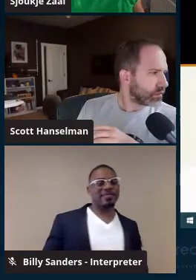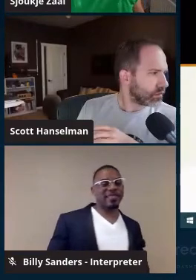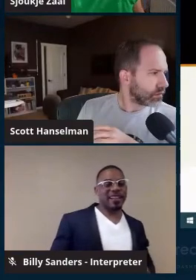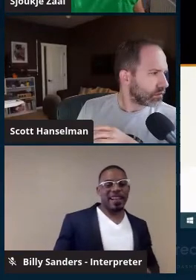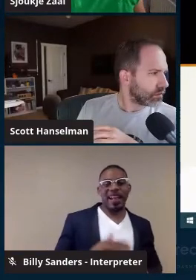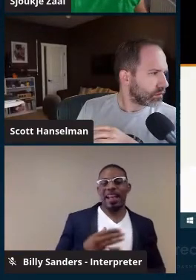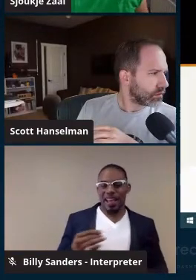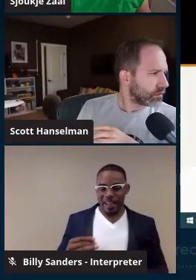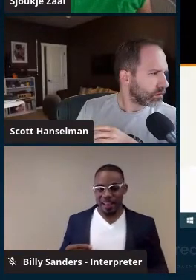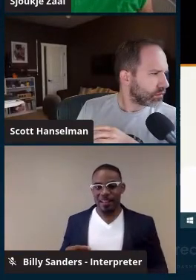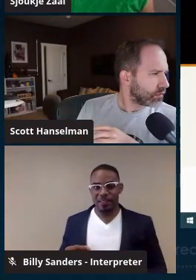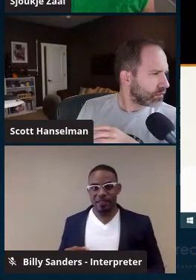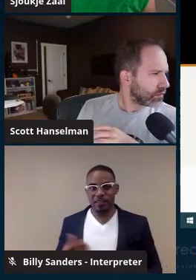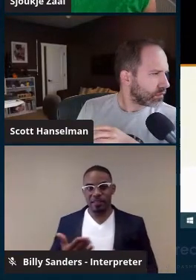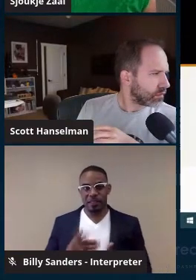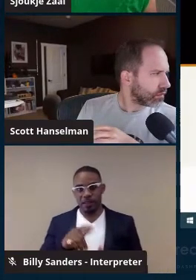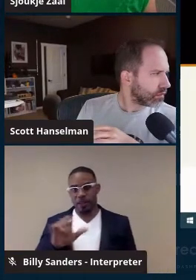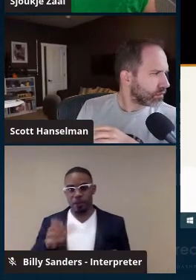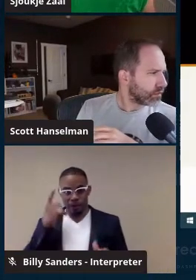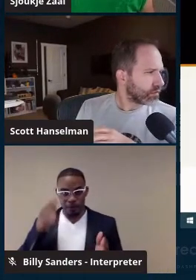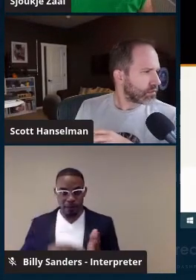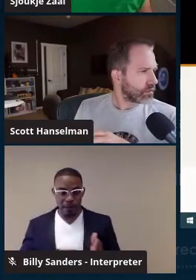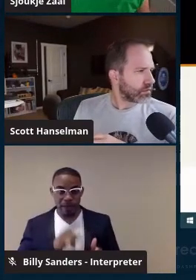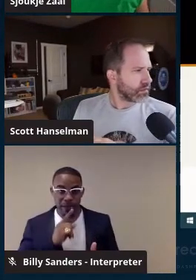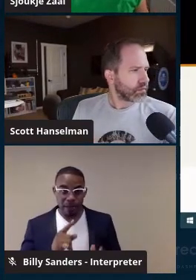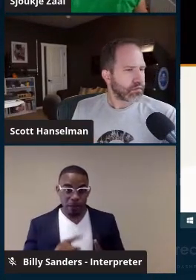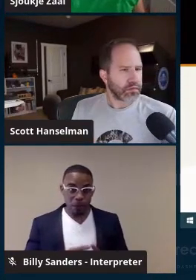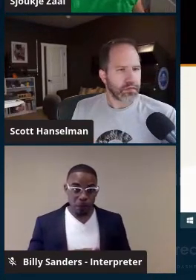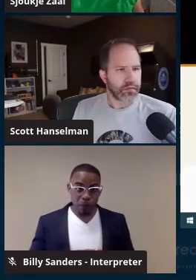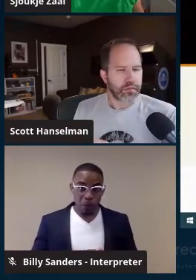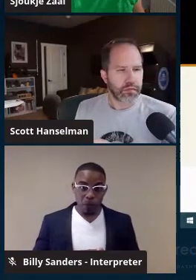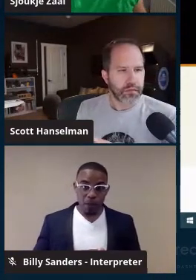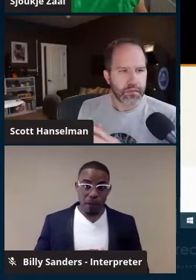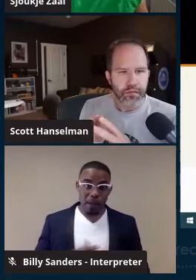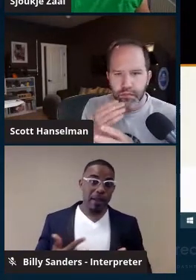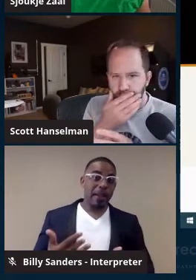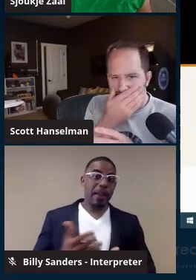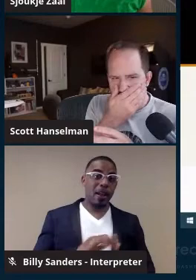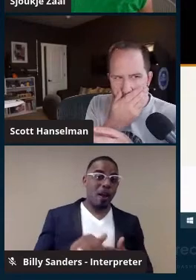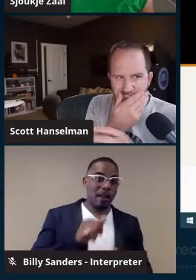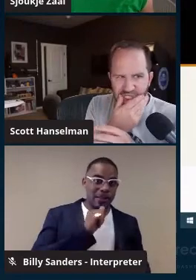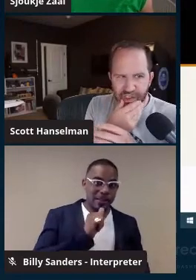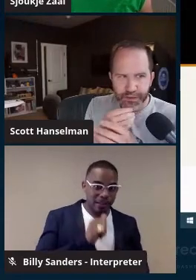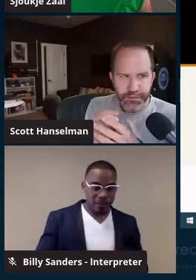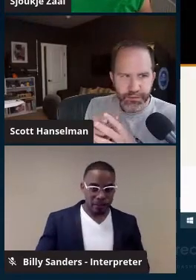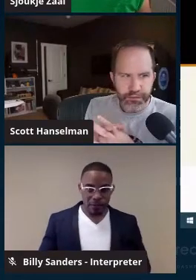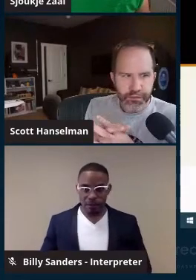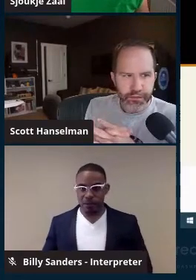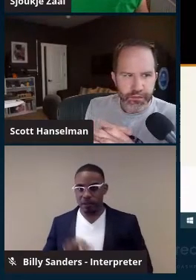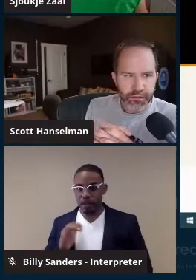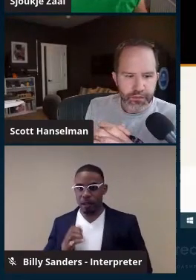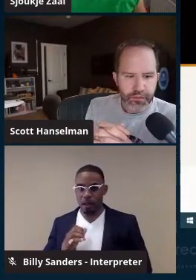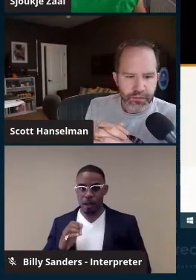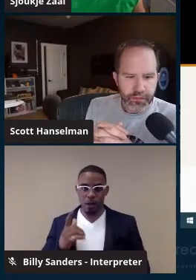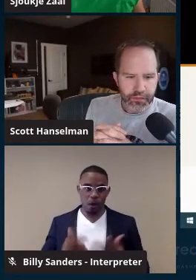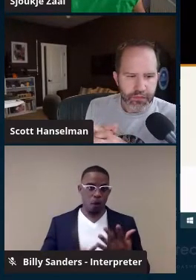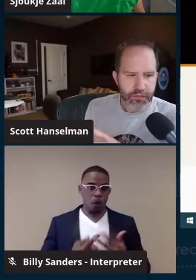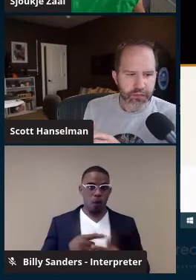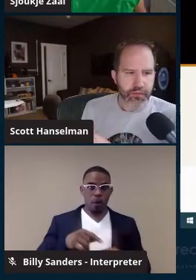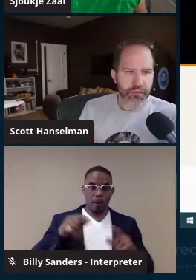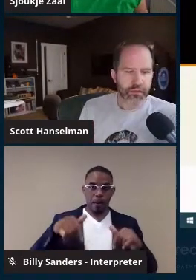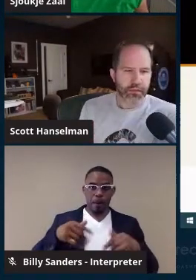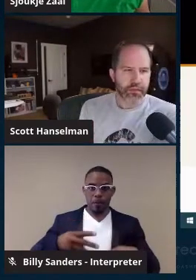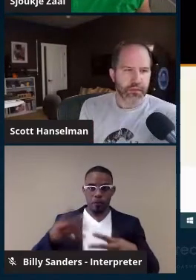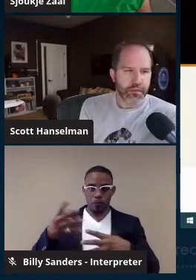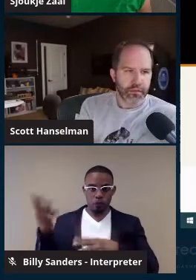And the thing you have to do for that is to collect all the secrets that are going through the bottom of the stream. So